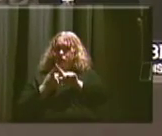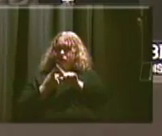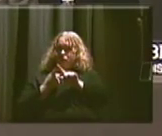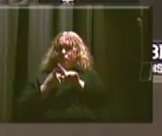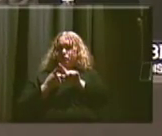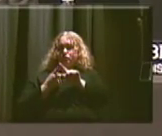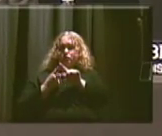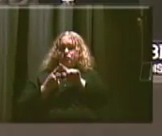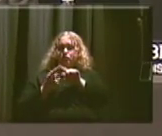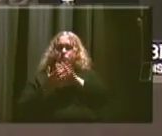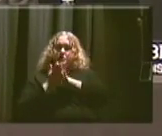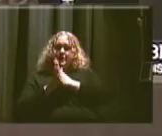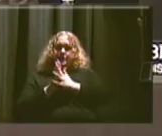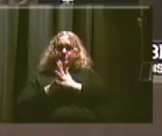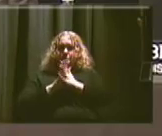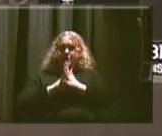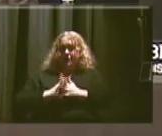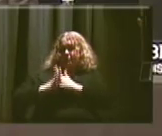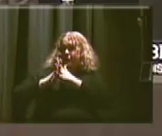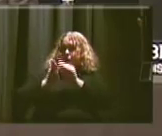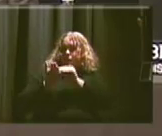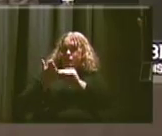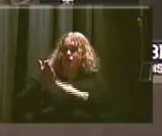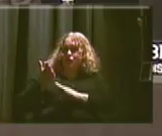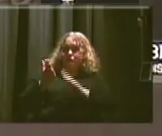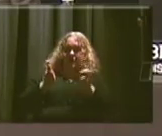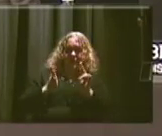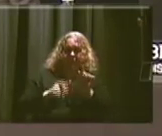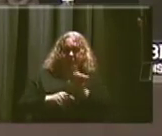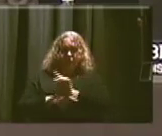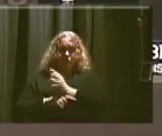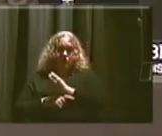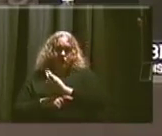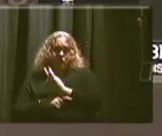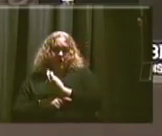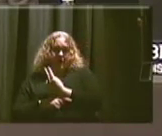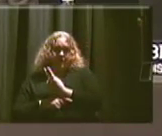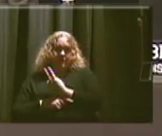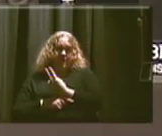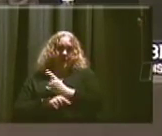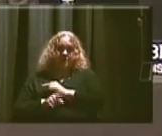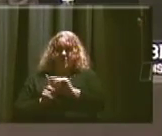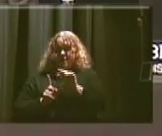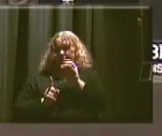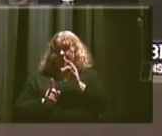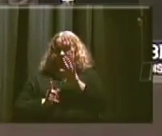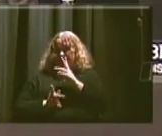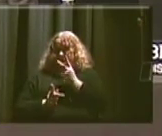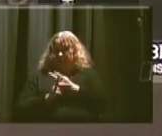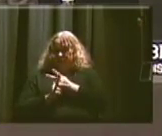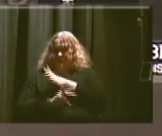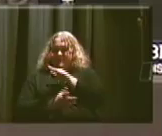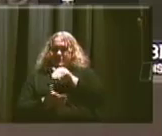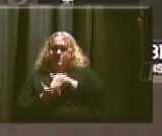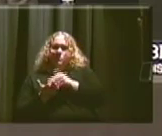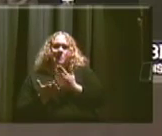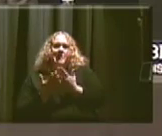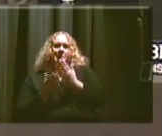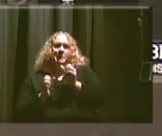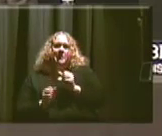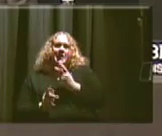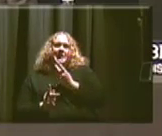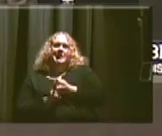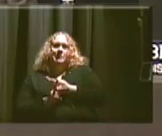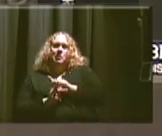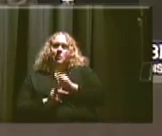but tracking that, as long as we're going to keep it centrally, I mean, let's see what we can do with it. We've got